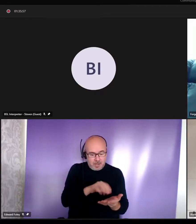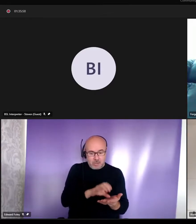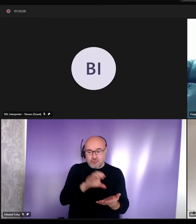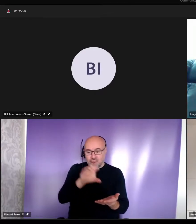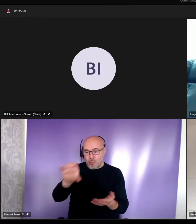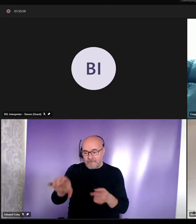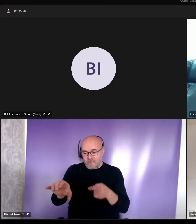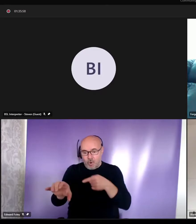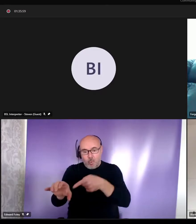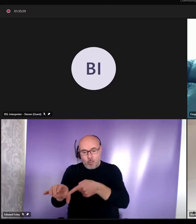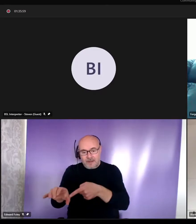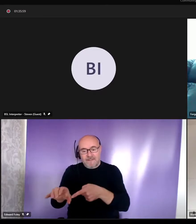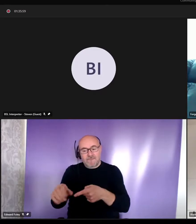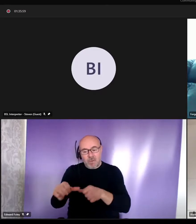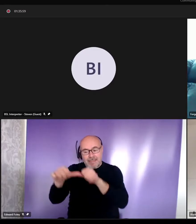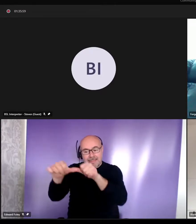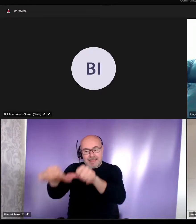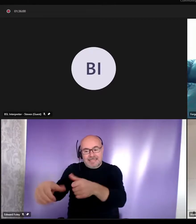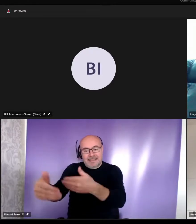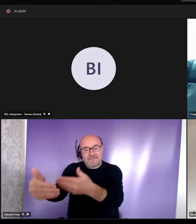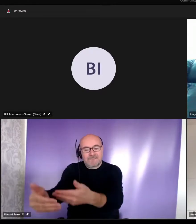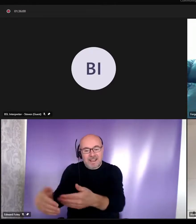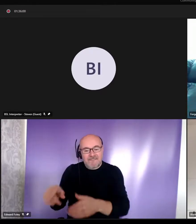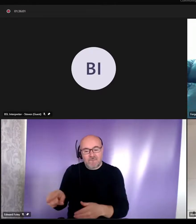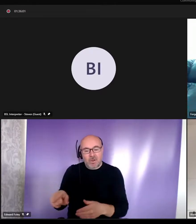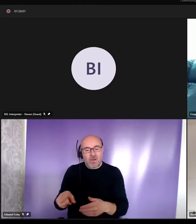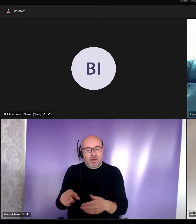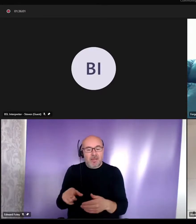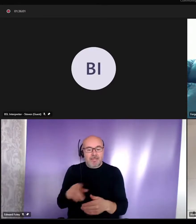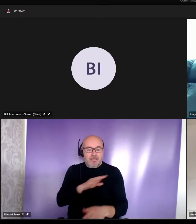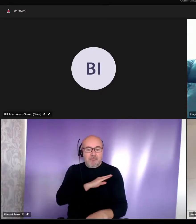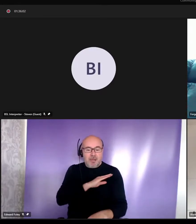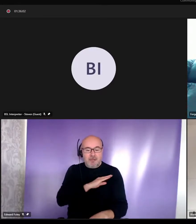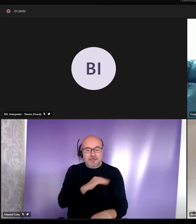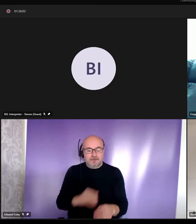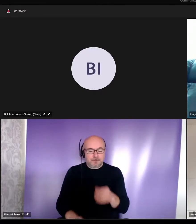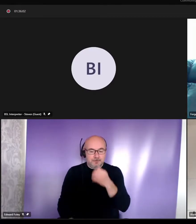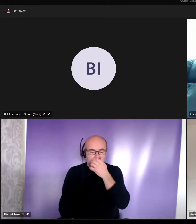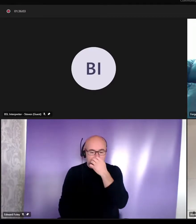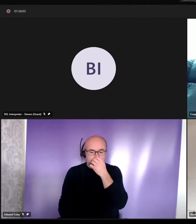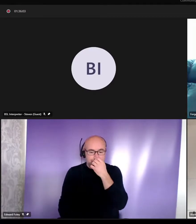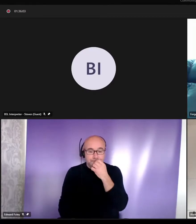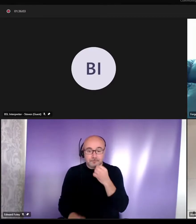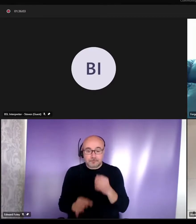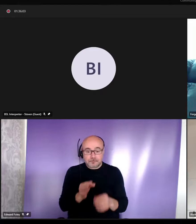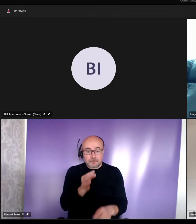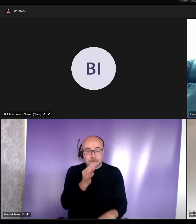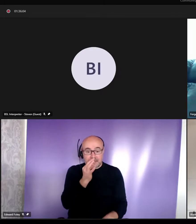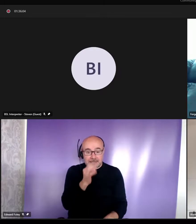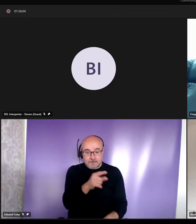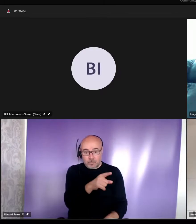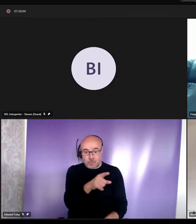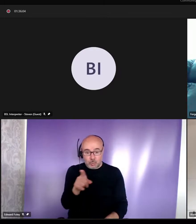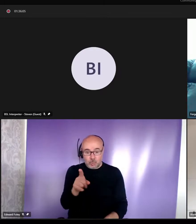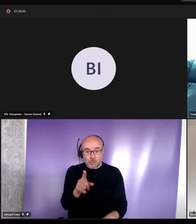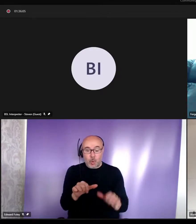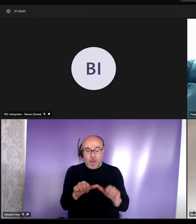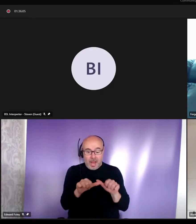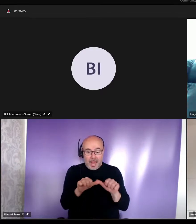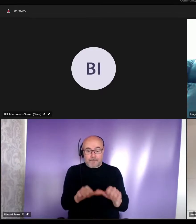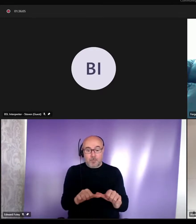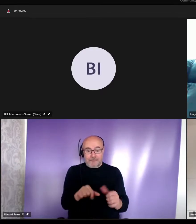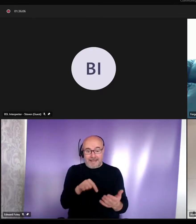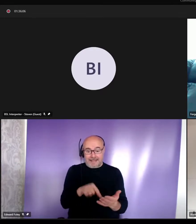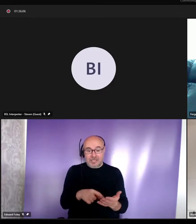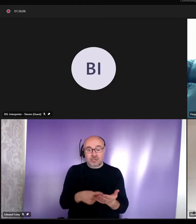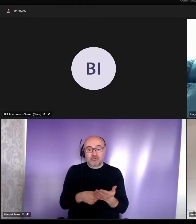of the urban park. So, members, I invite you to approve the recommendations set out in